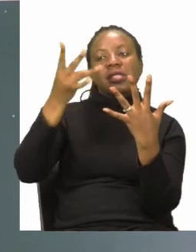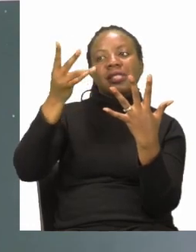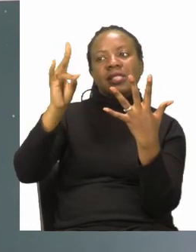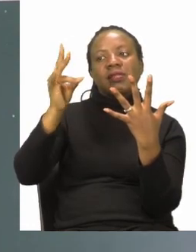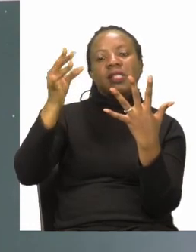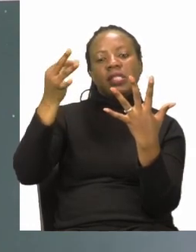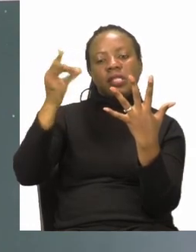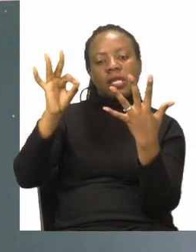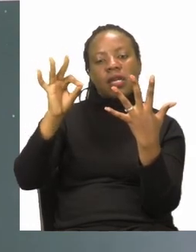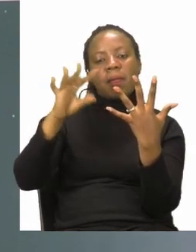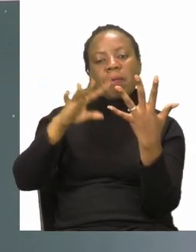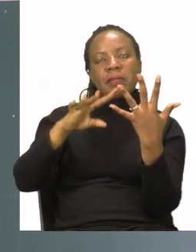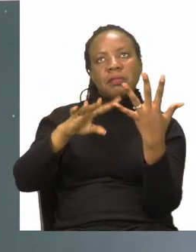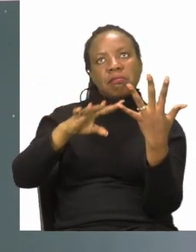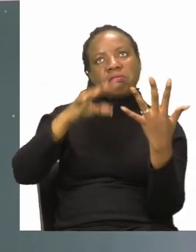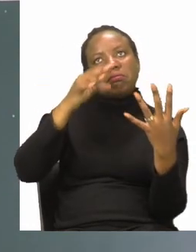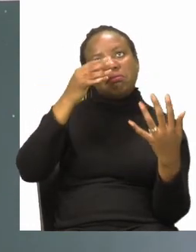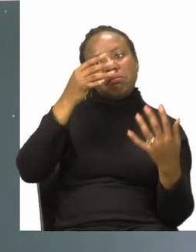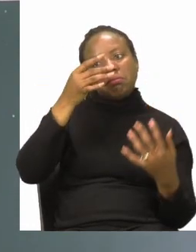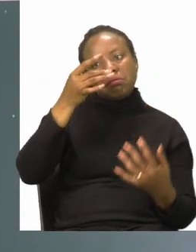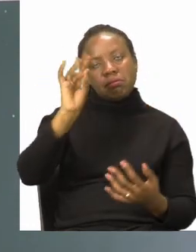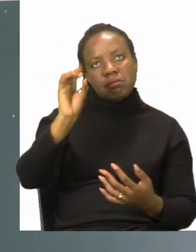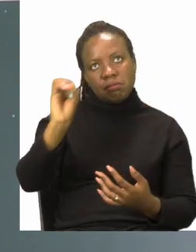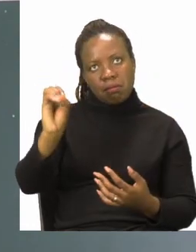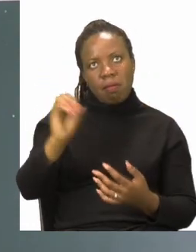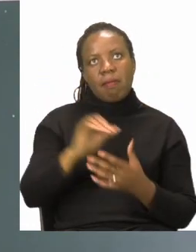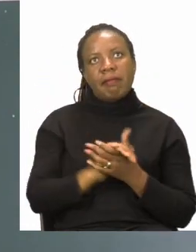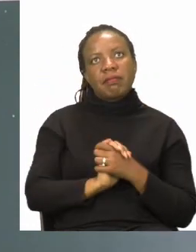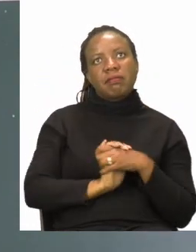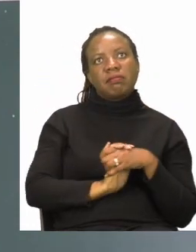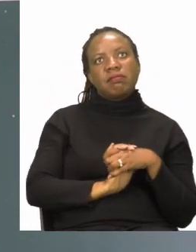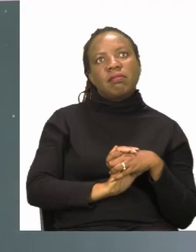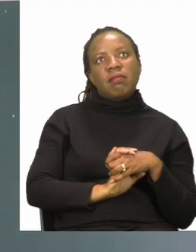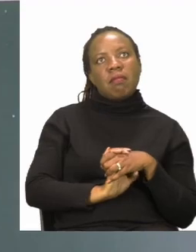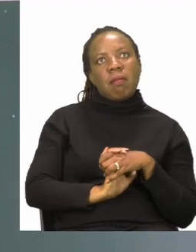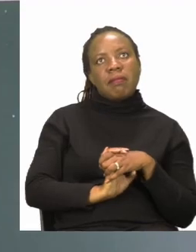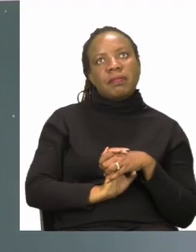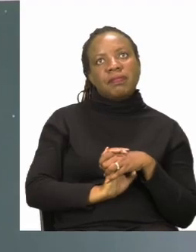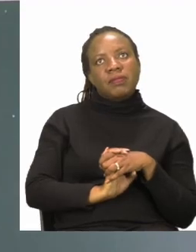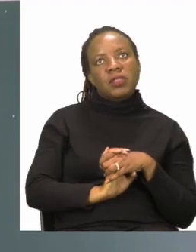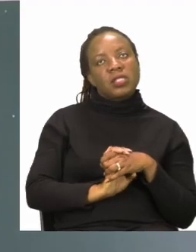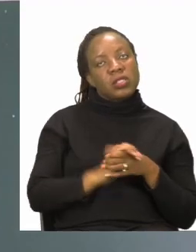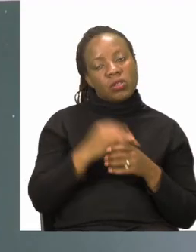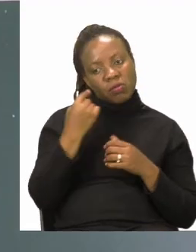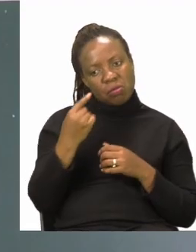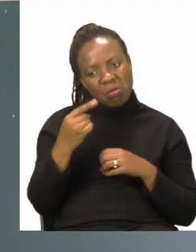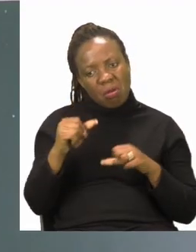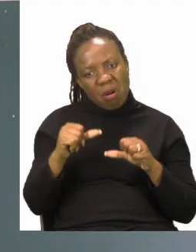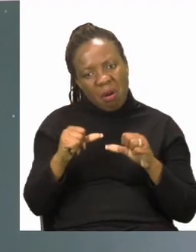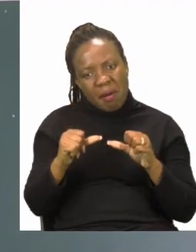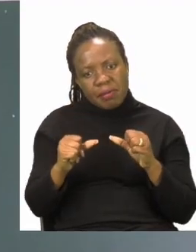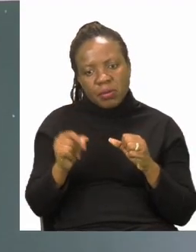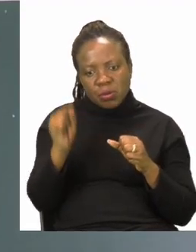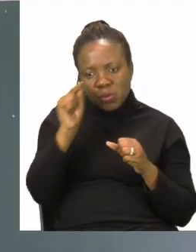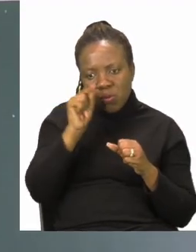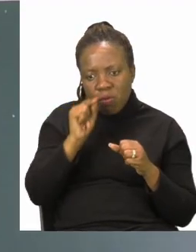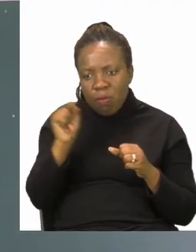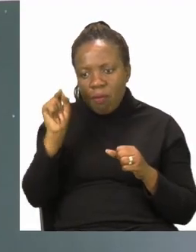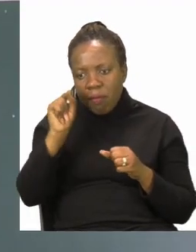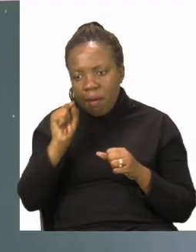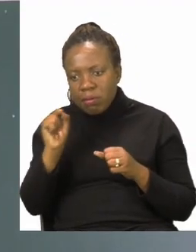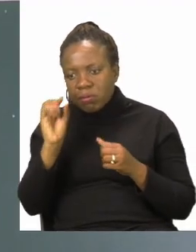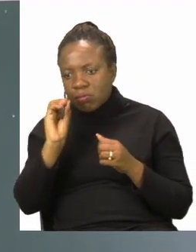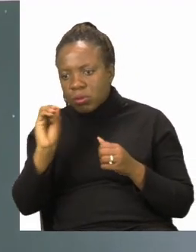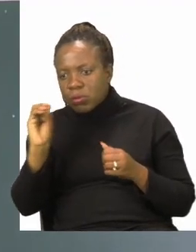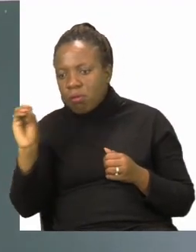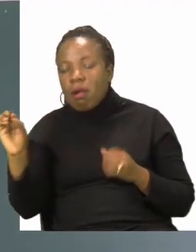back and have a look how many numbers you have to complete or continue with. And